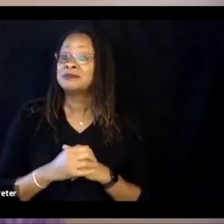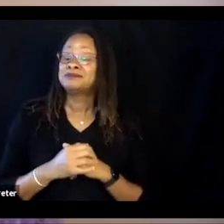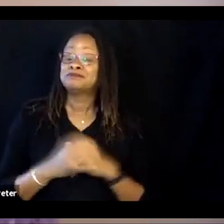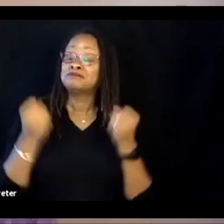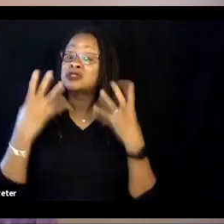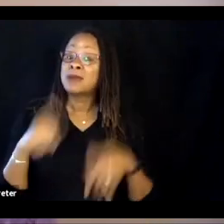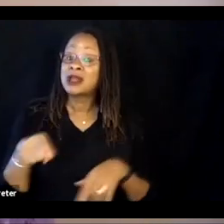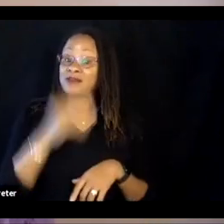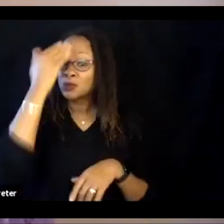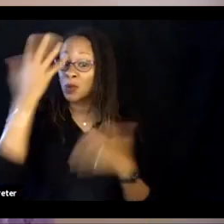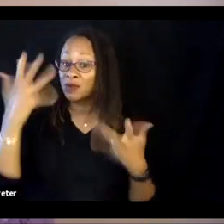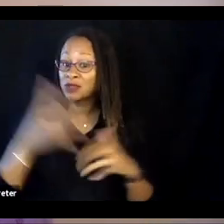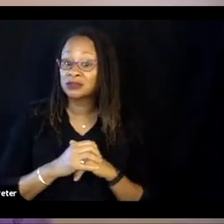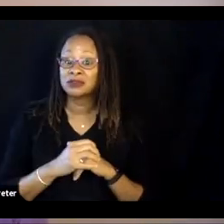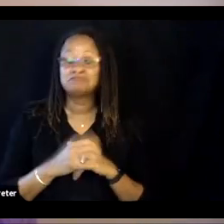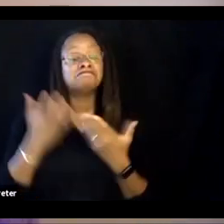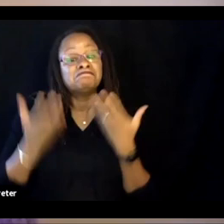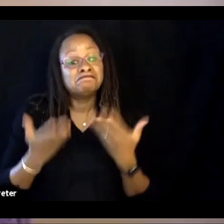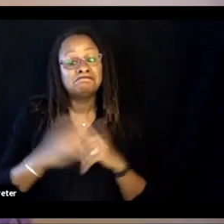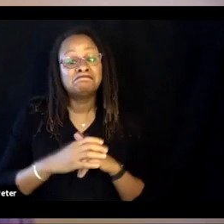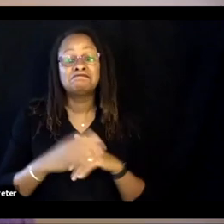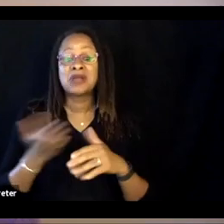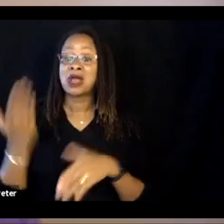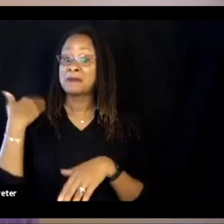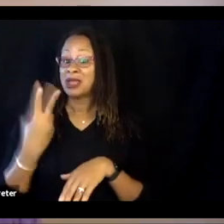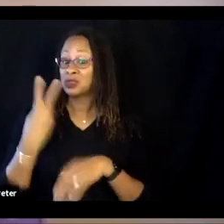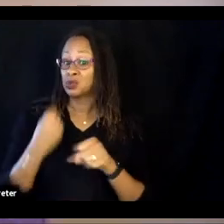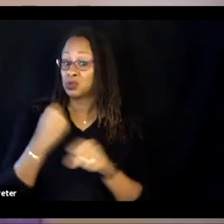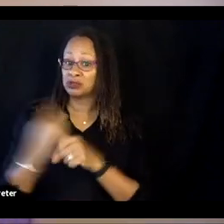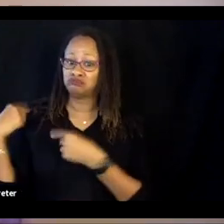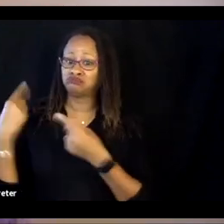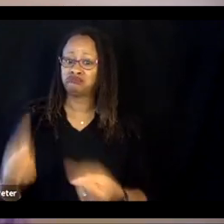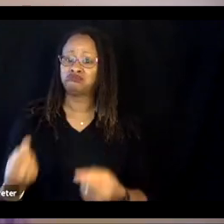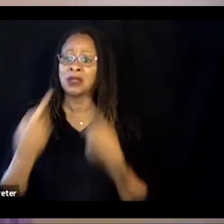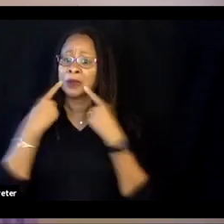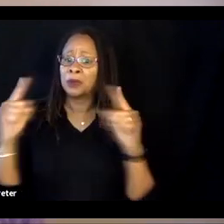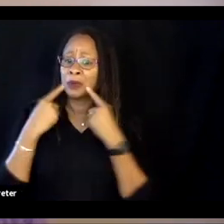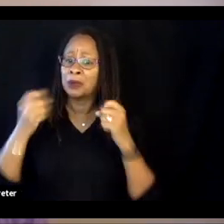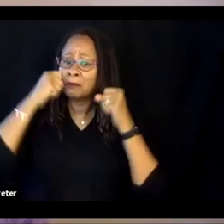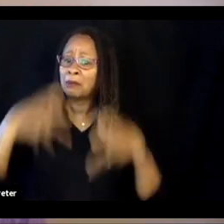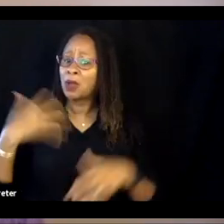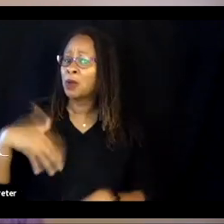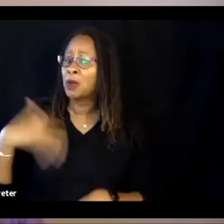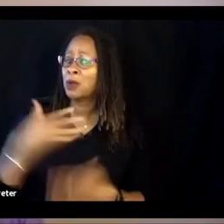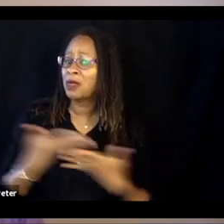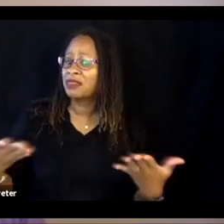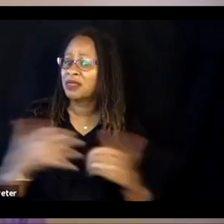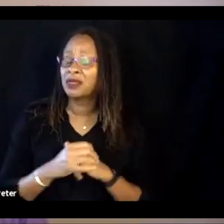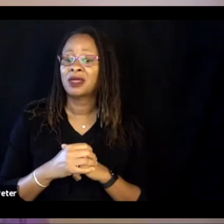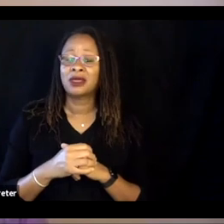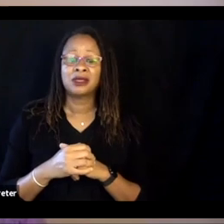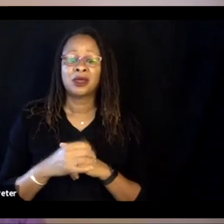of you know, or some of you may know, over the past 2 years, we've achieved something incredible that we've